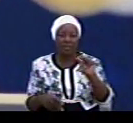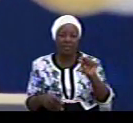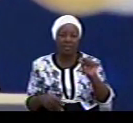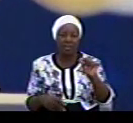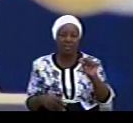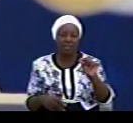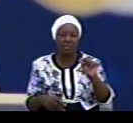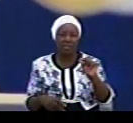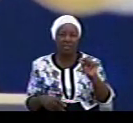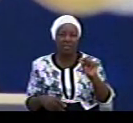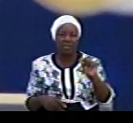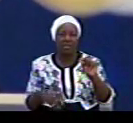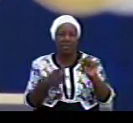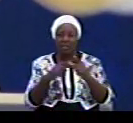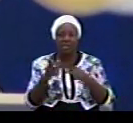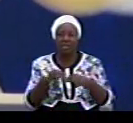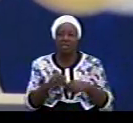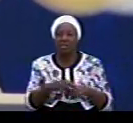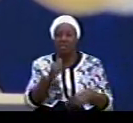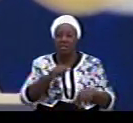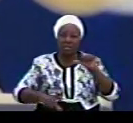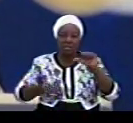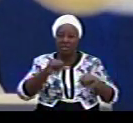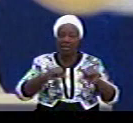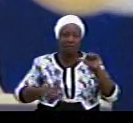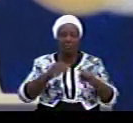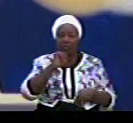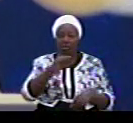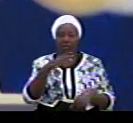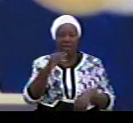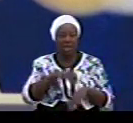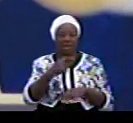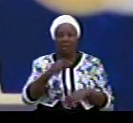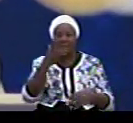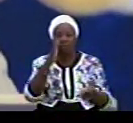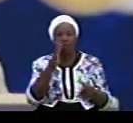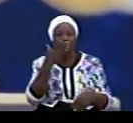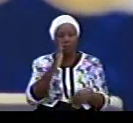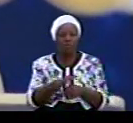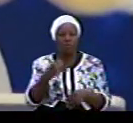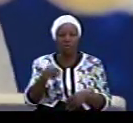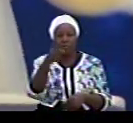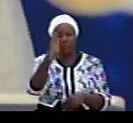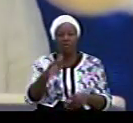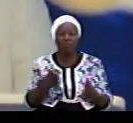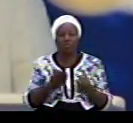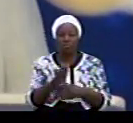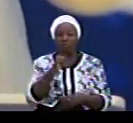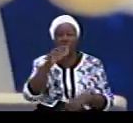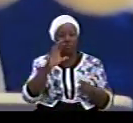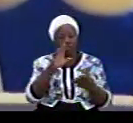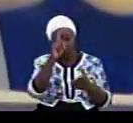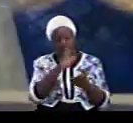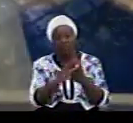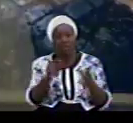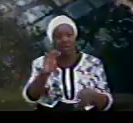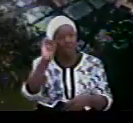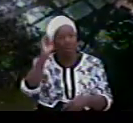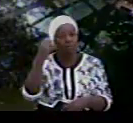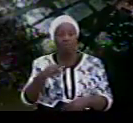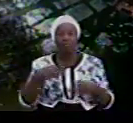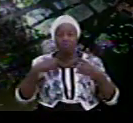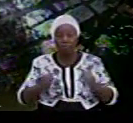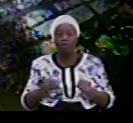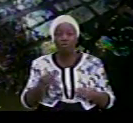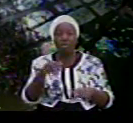in verse 20, he staggered not at the promise of God through unbelief. He was strong in faith, giving